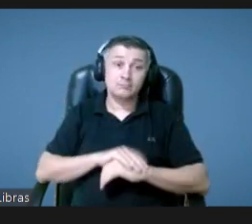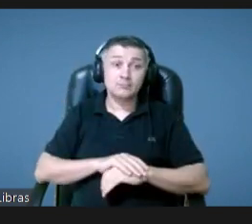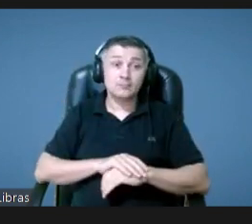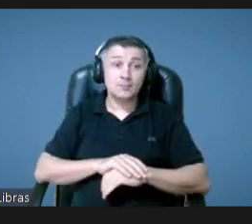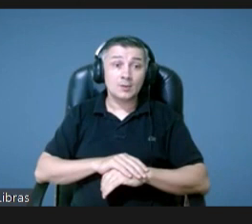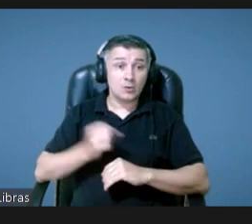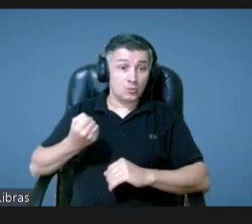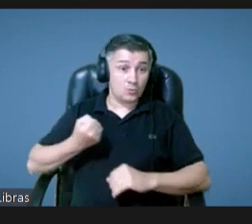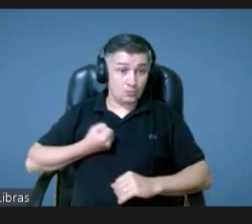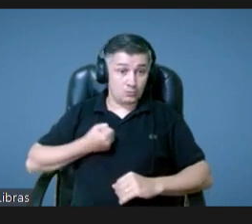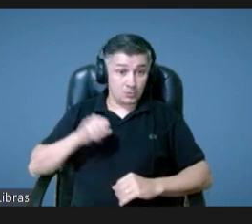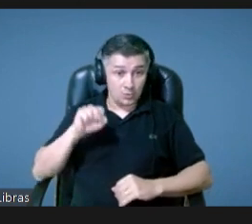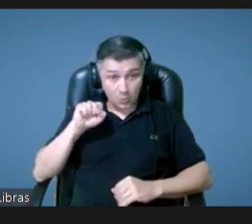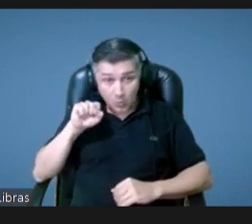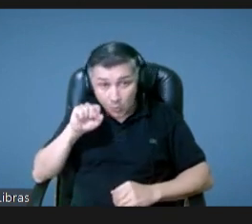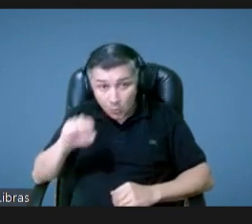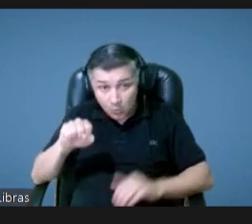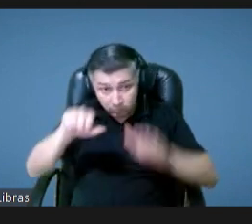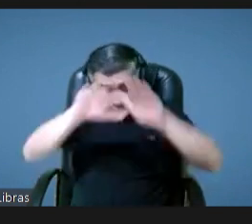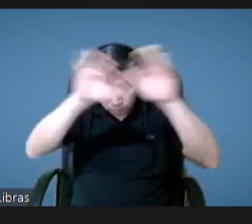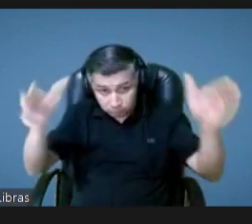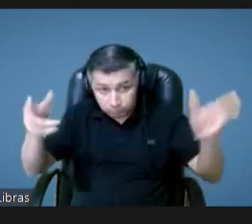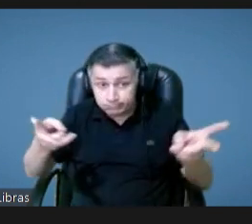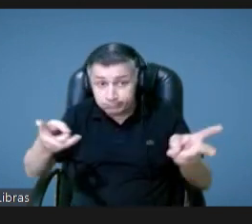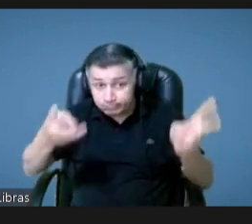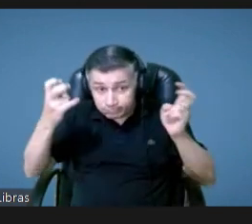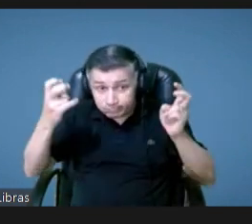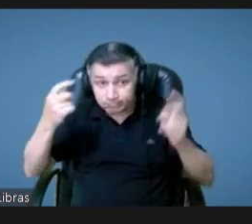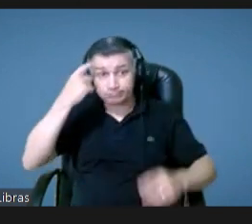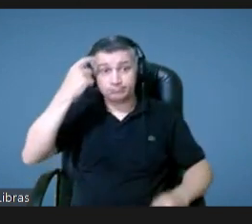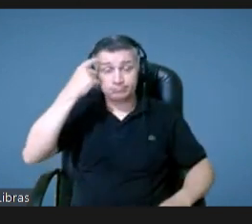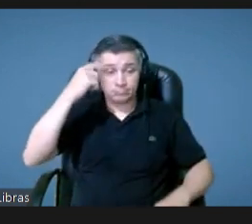from those hangars.